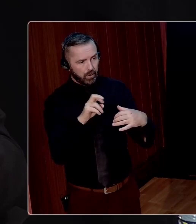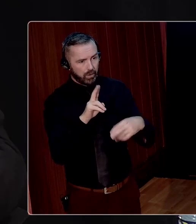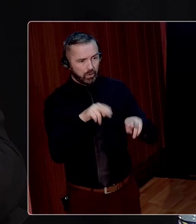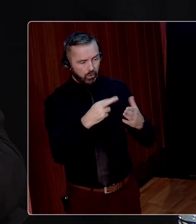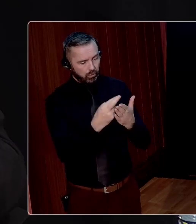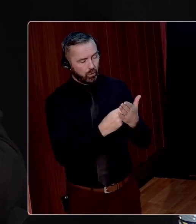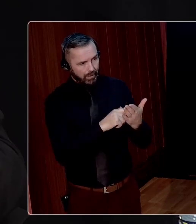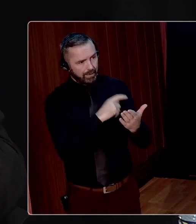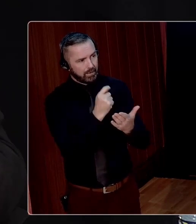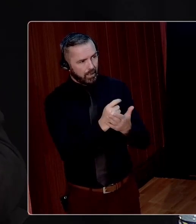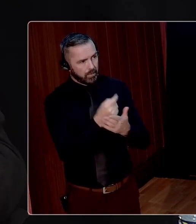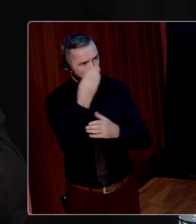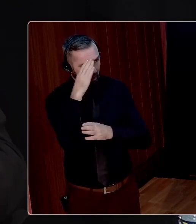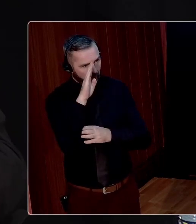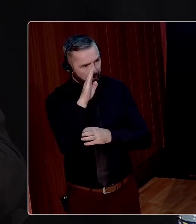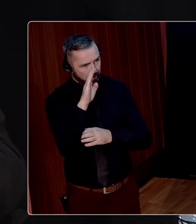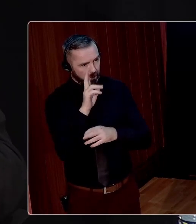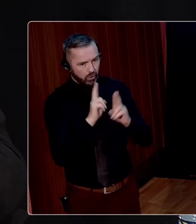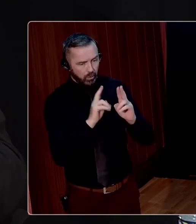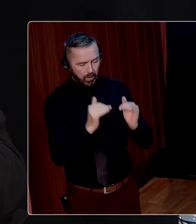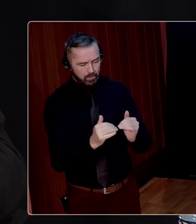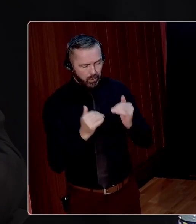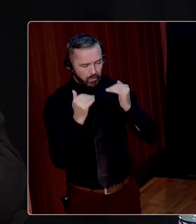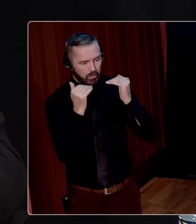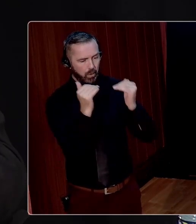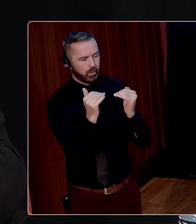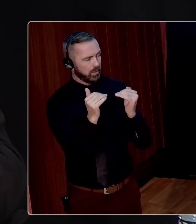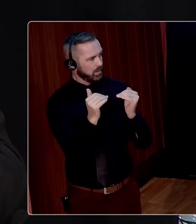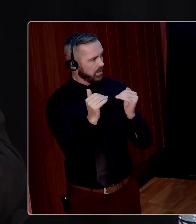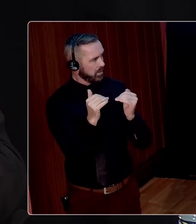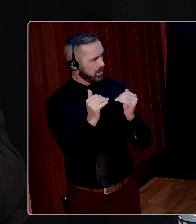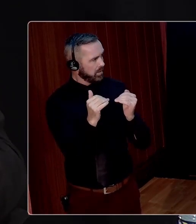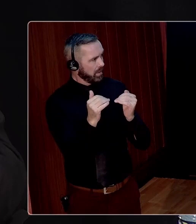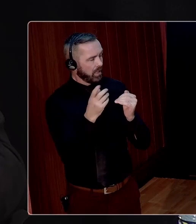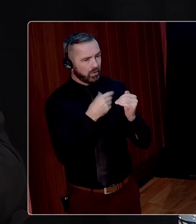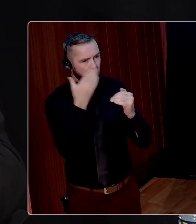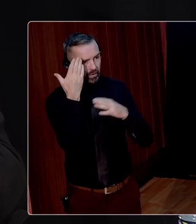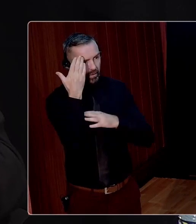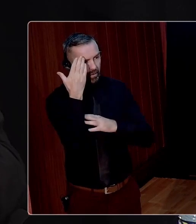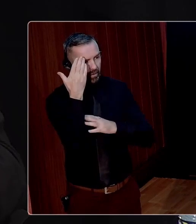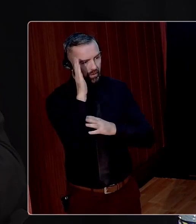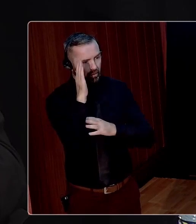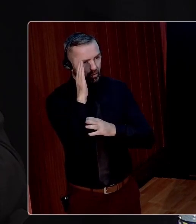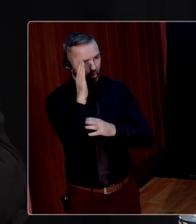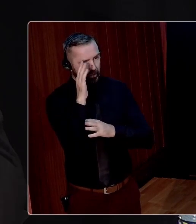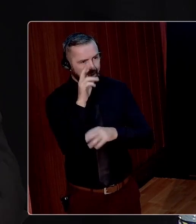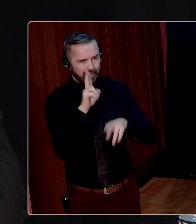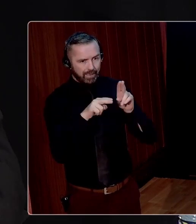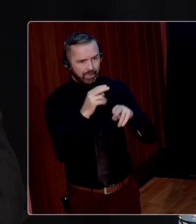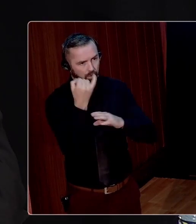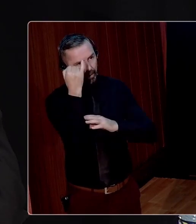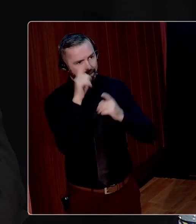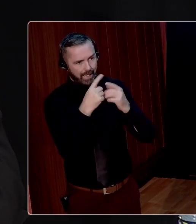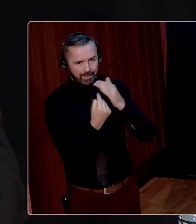rules, that Irish would have to be promoted as a demonstration of the innovation and of